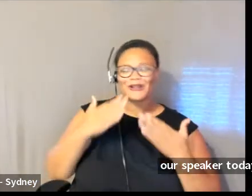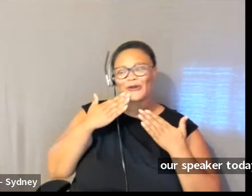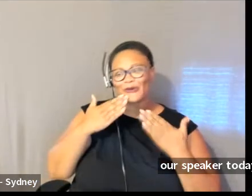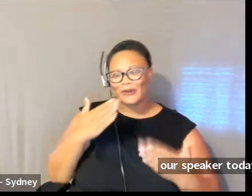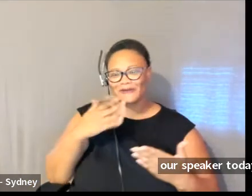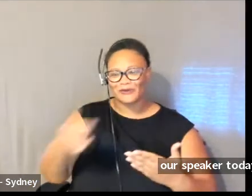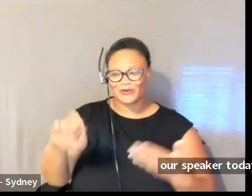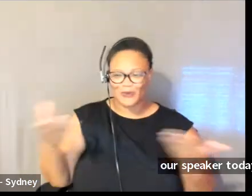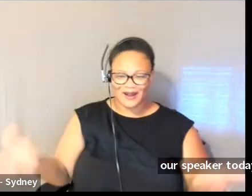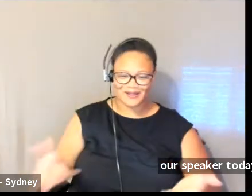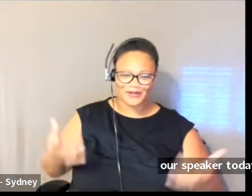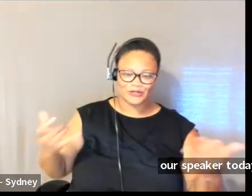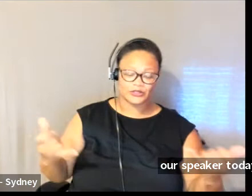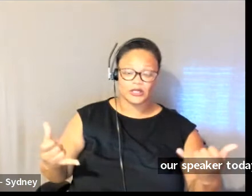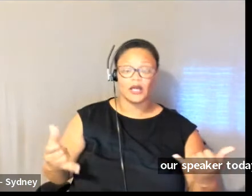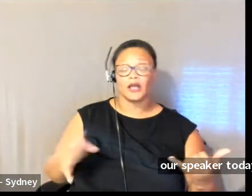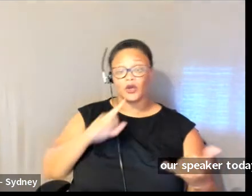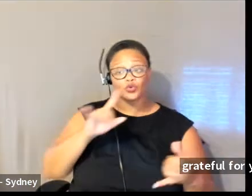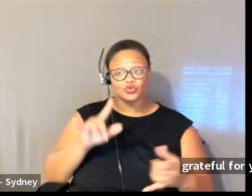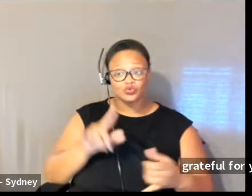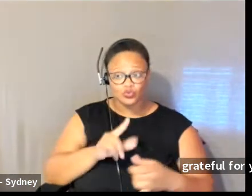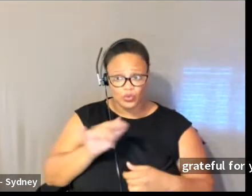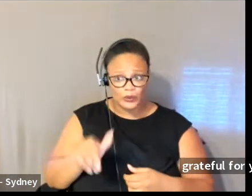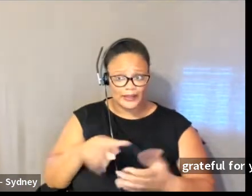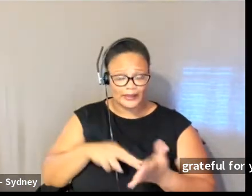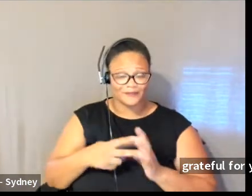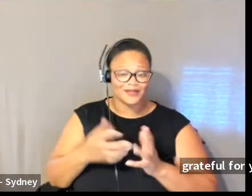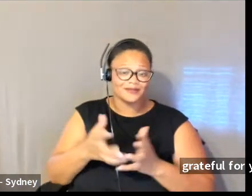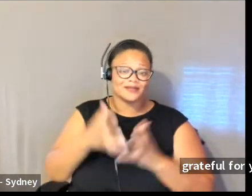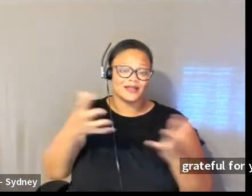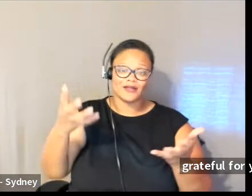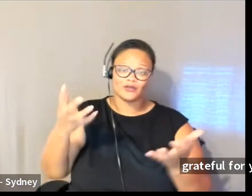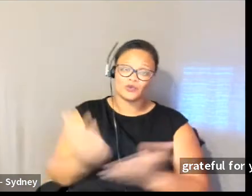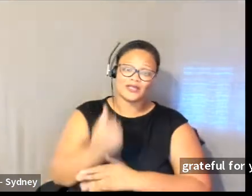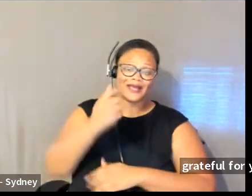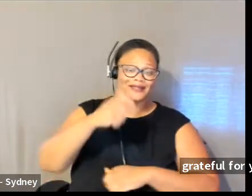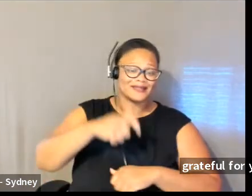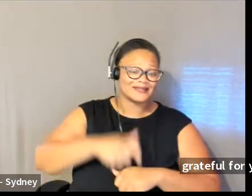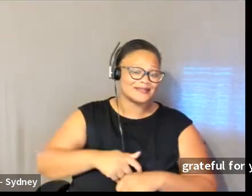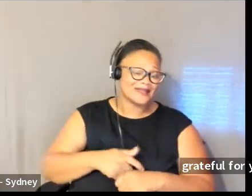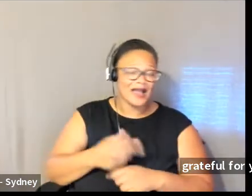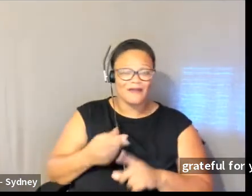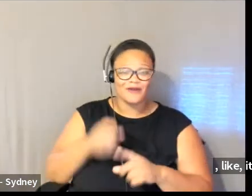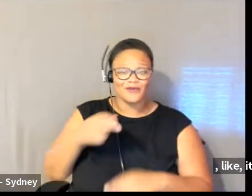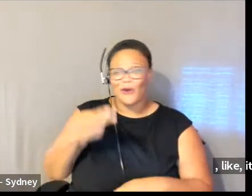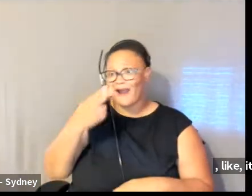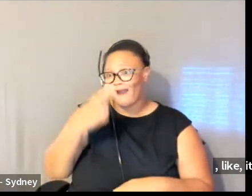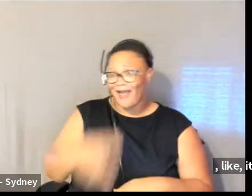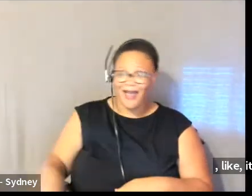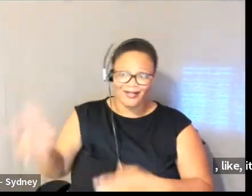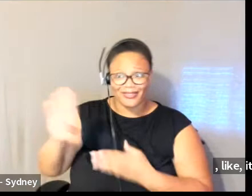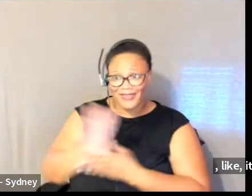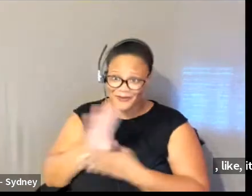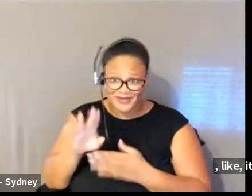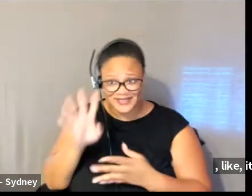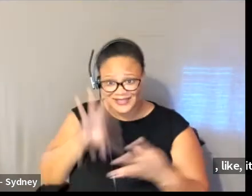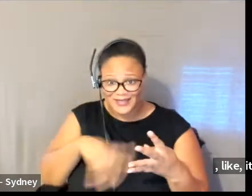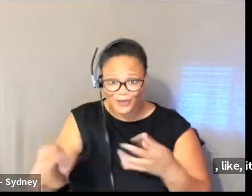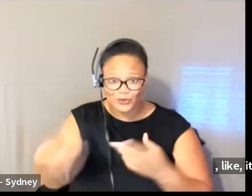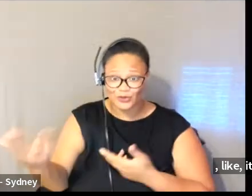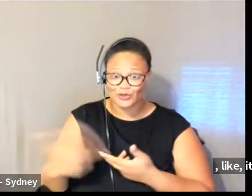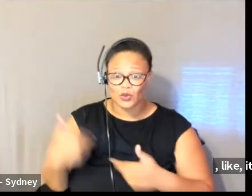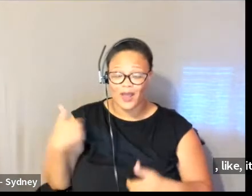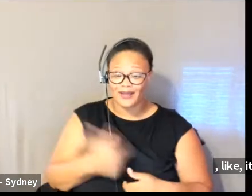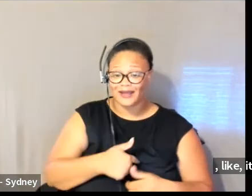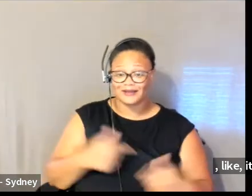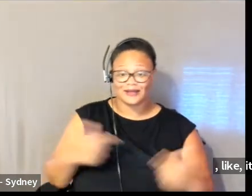today. Like, it truly does mean a lot that you took time out of your hella busy schedule to be able to join us, because like